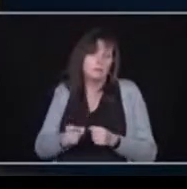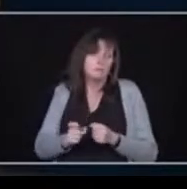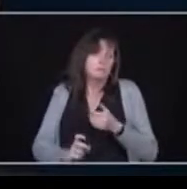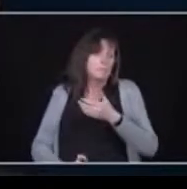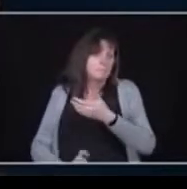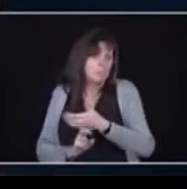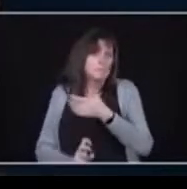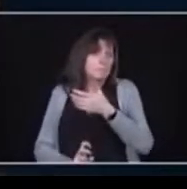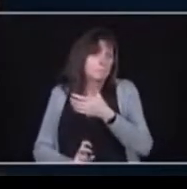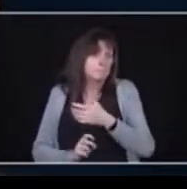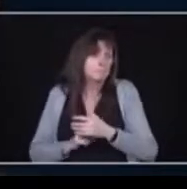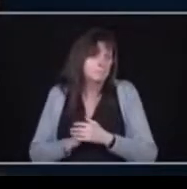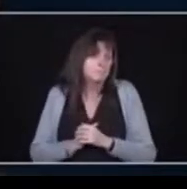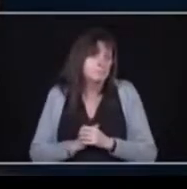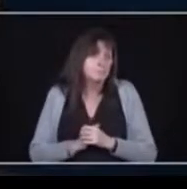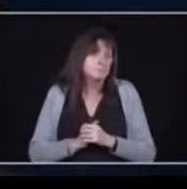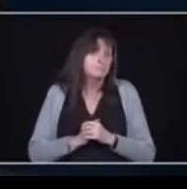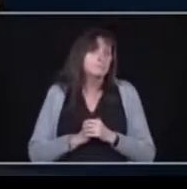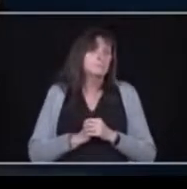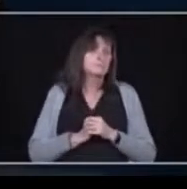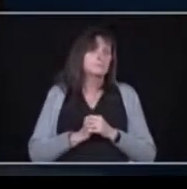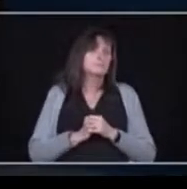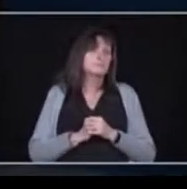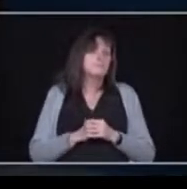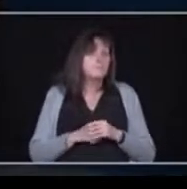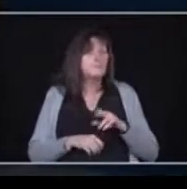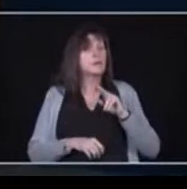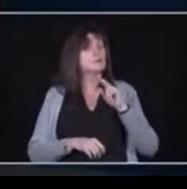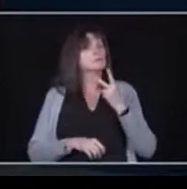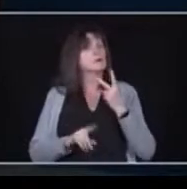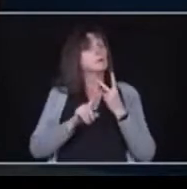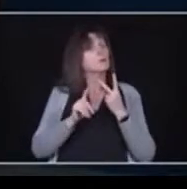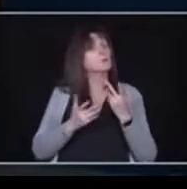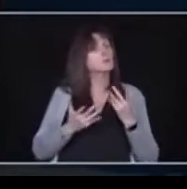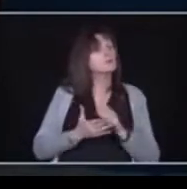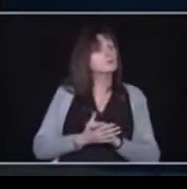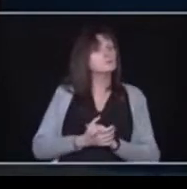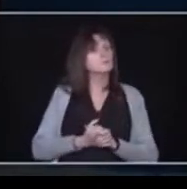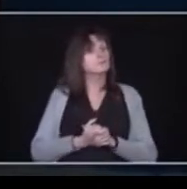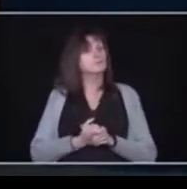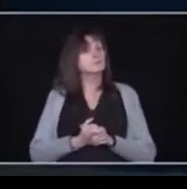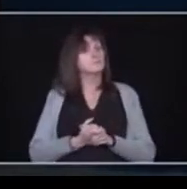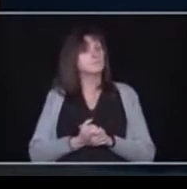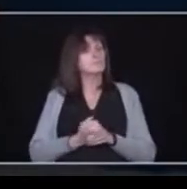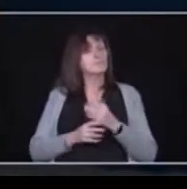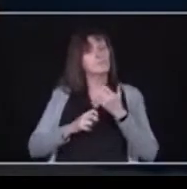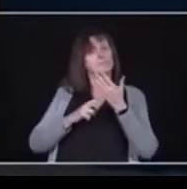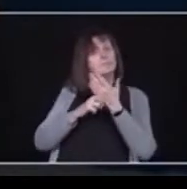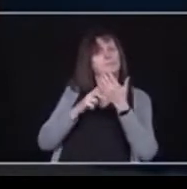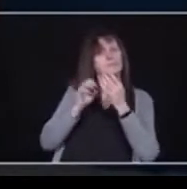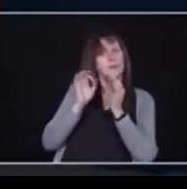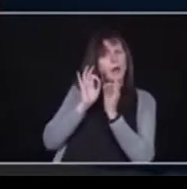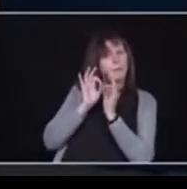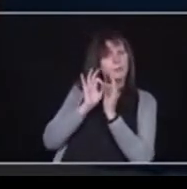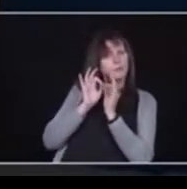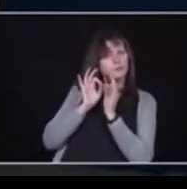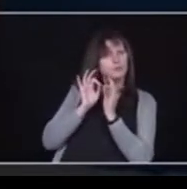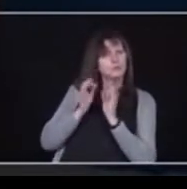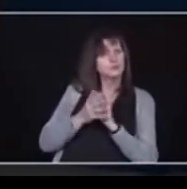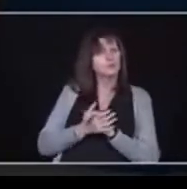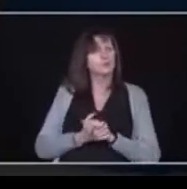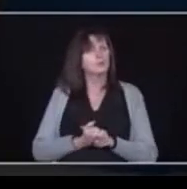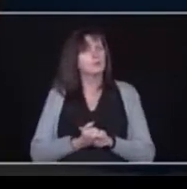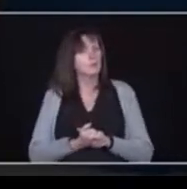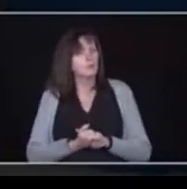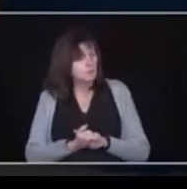up? The first person that gets one of those tickets, send me a DM on Instagram. I will pay it for you if you send it to me, because I look